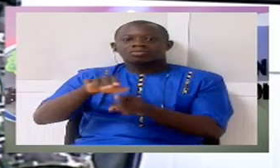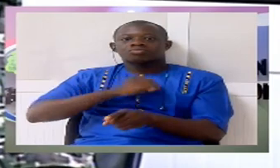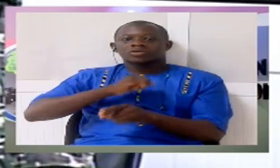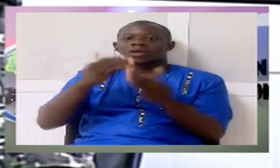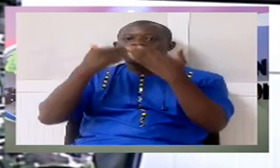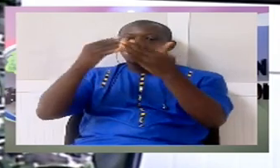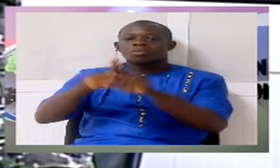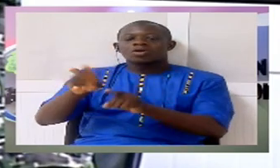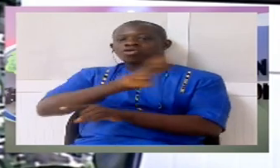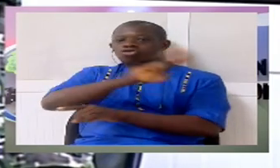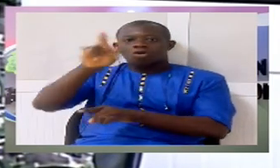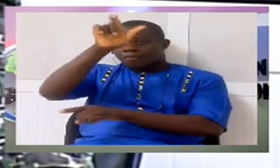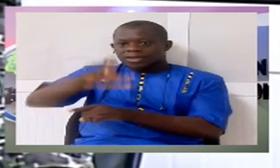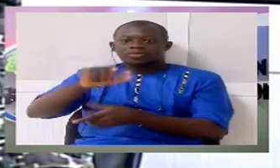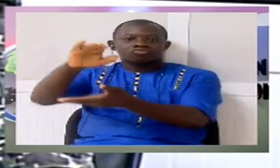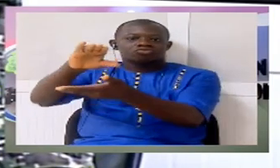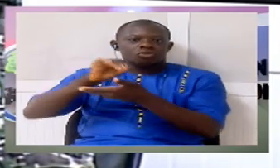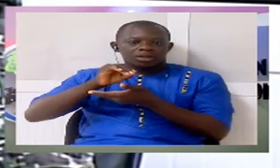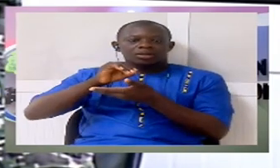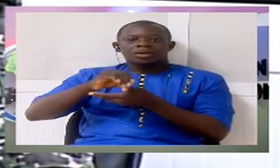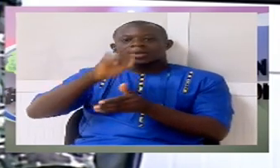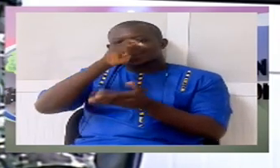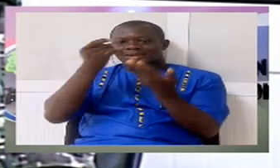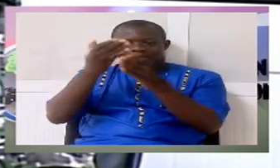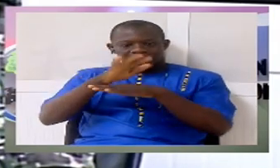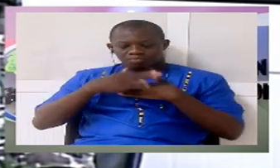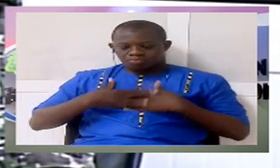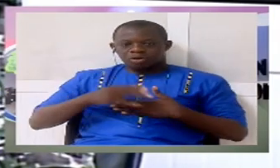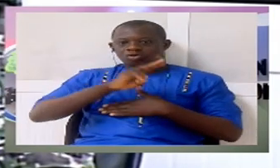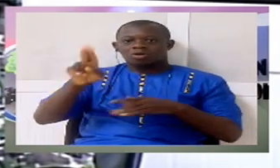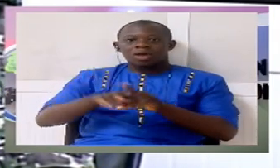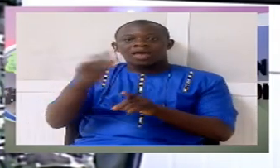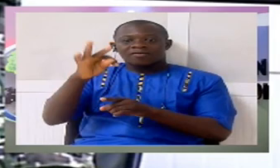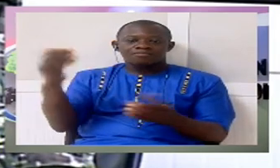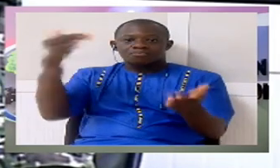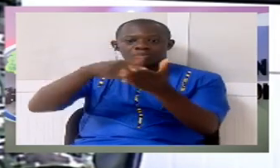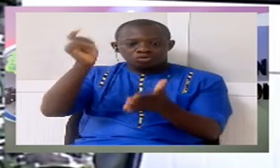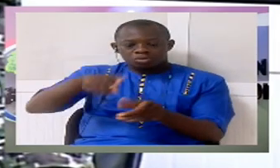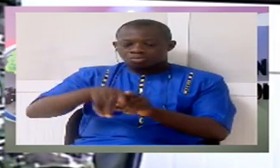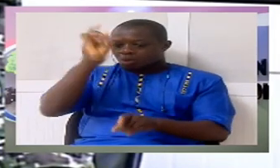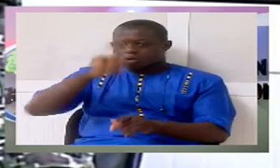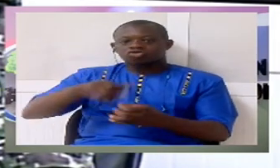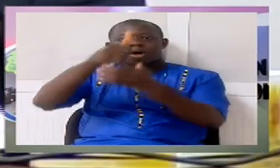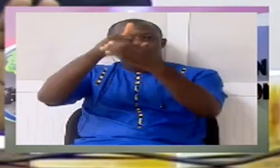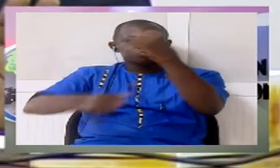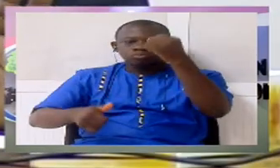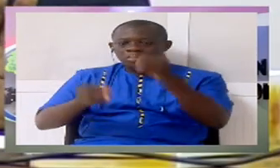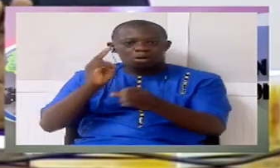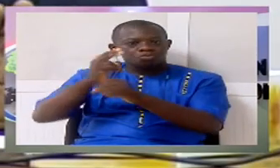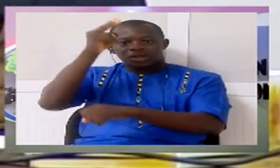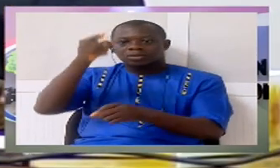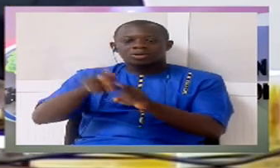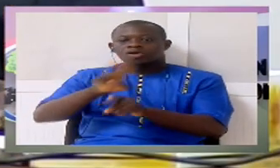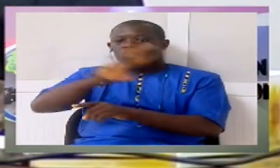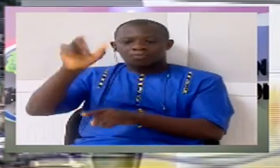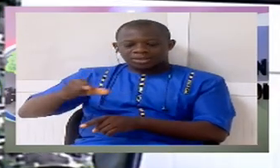Al Mamu said that if the military police came, they will defecate bullets. And so nobody was brave enough to go after him. Nothing